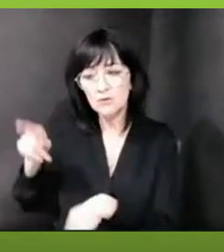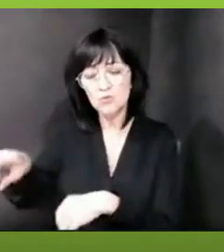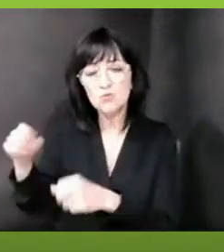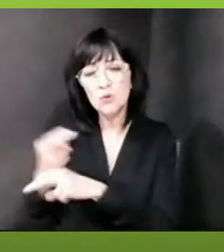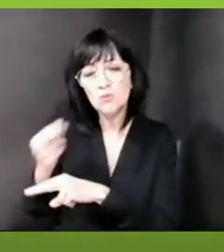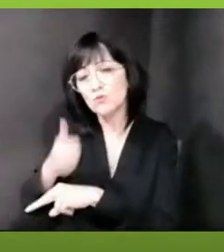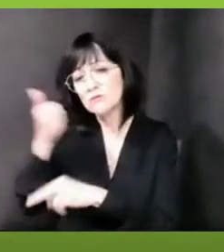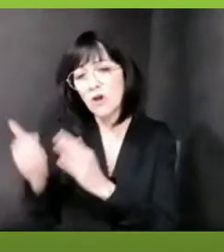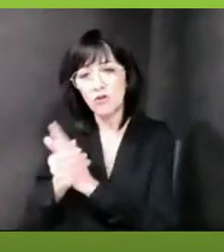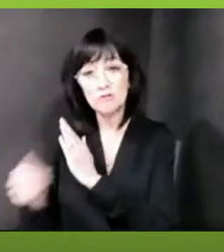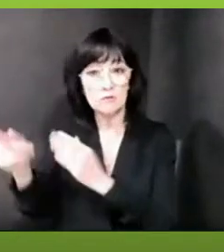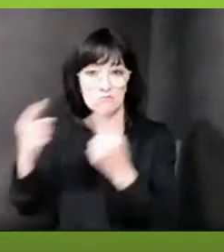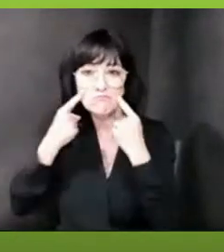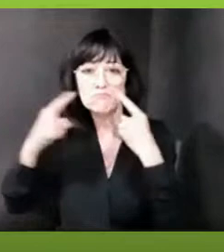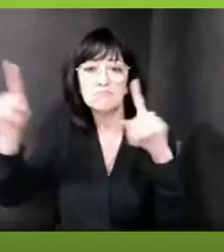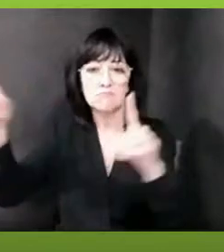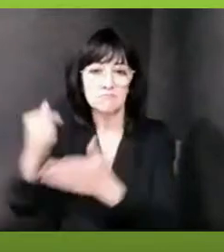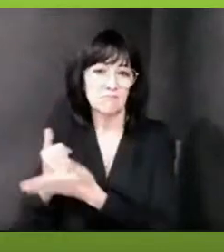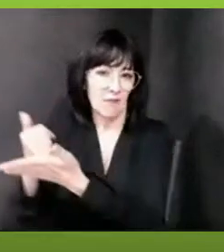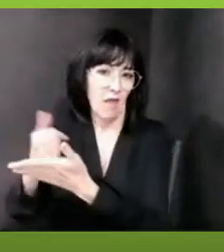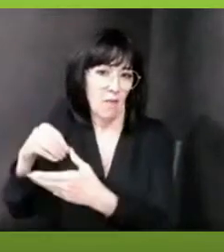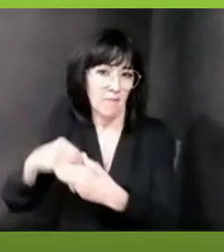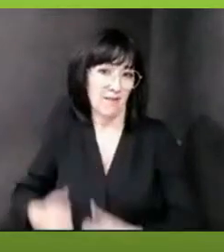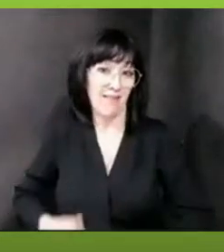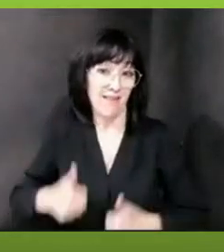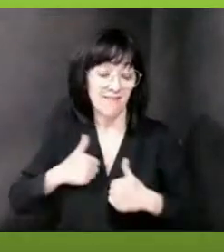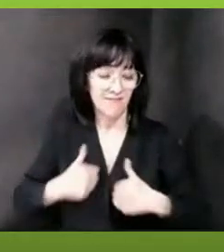life. Thank you.